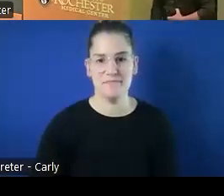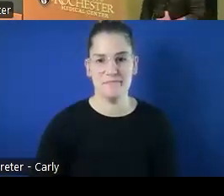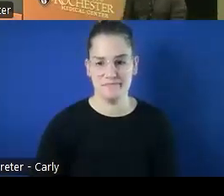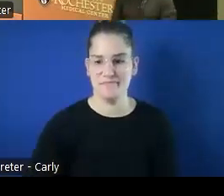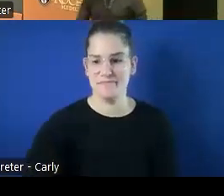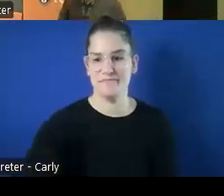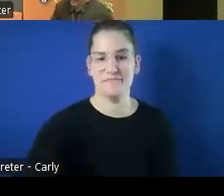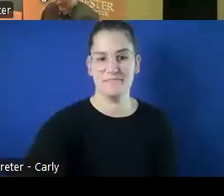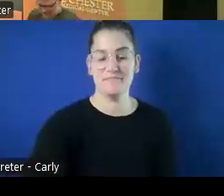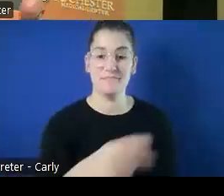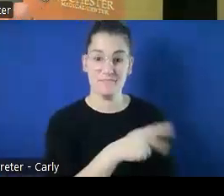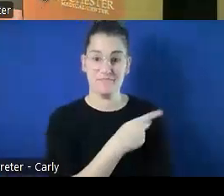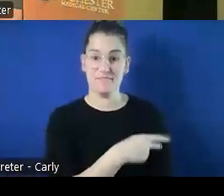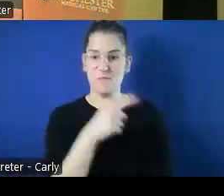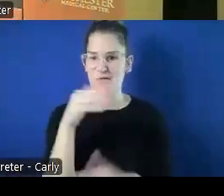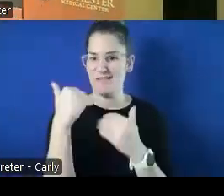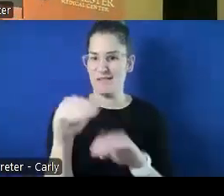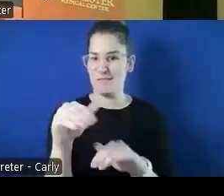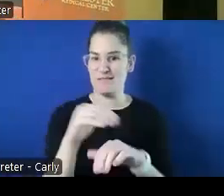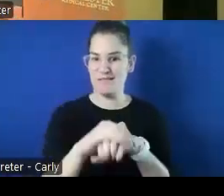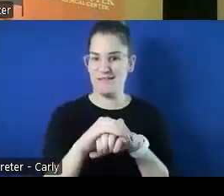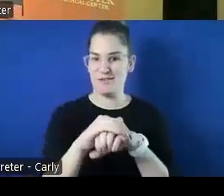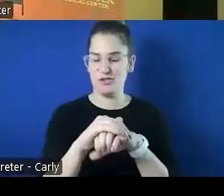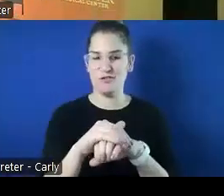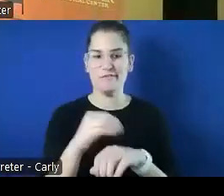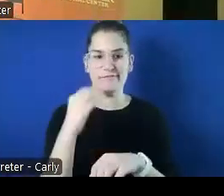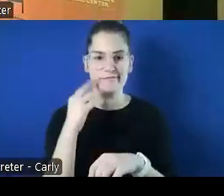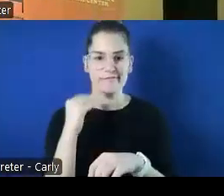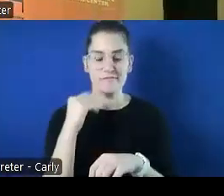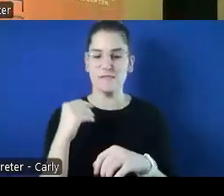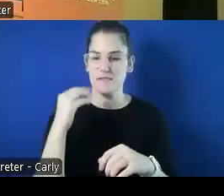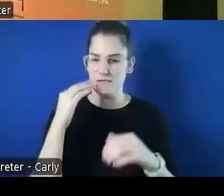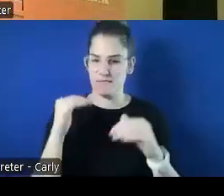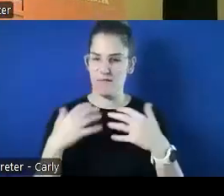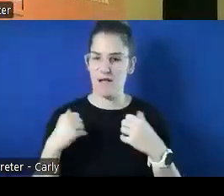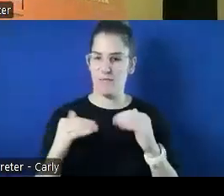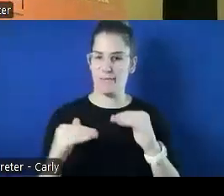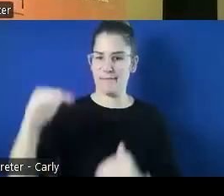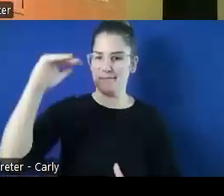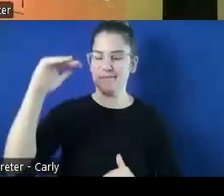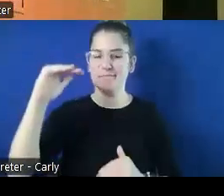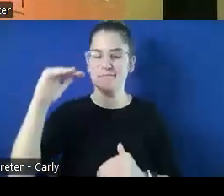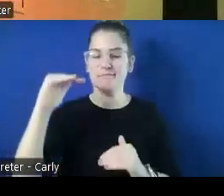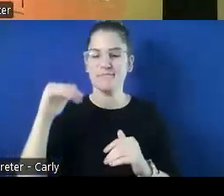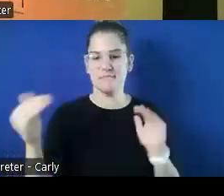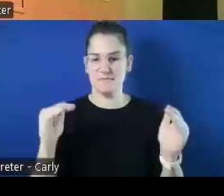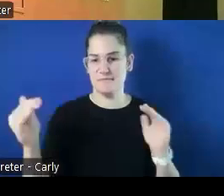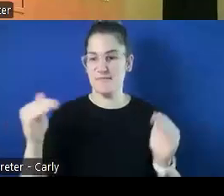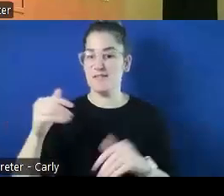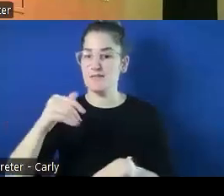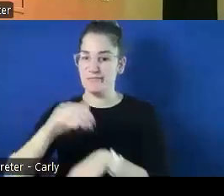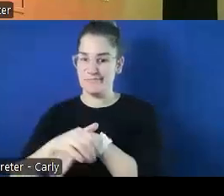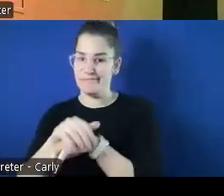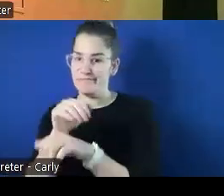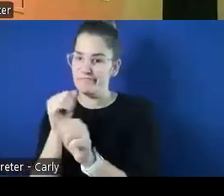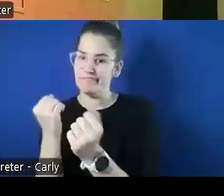Okay, so patients with limited English proficiency experience disparities in health outcomes when compared to patients with English